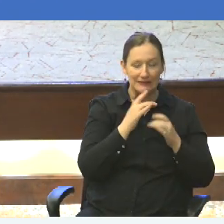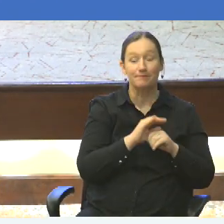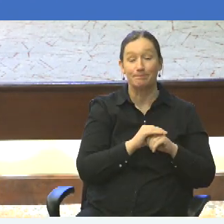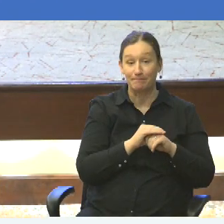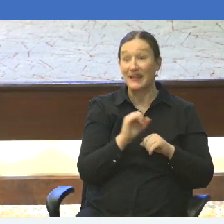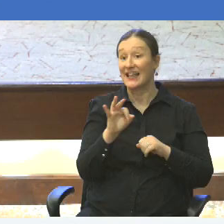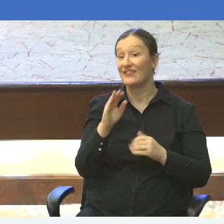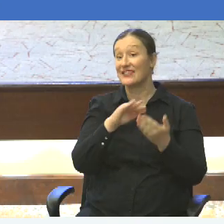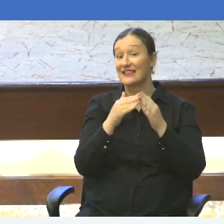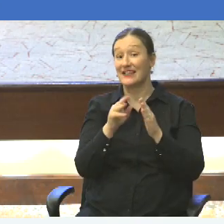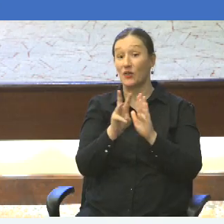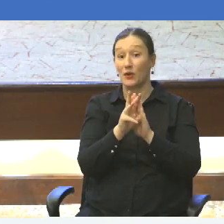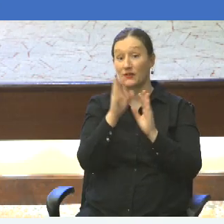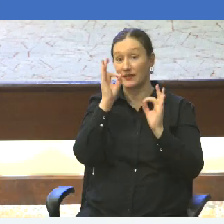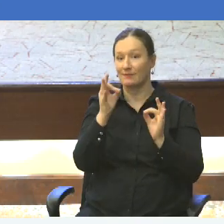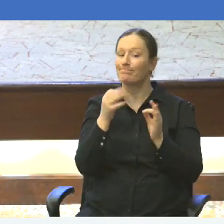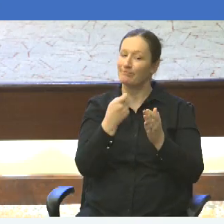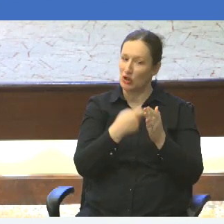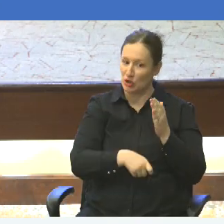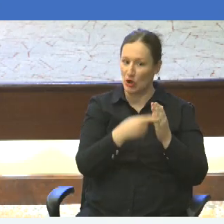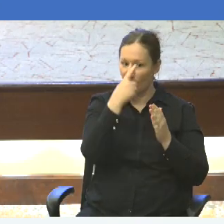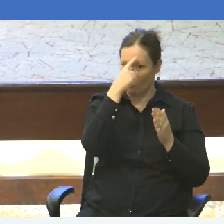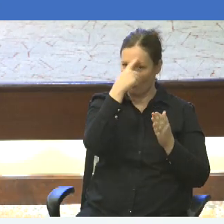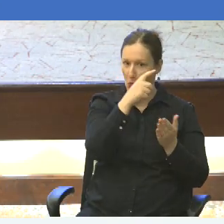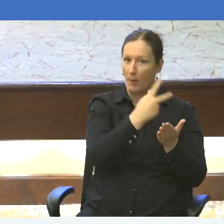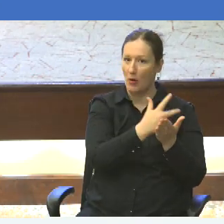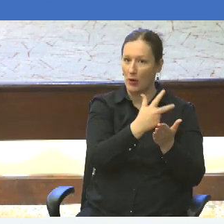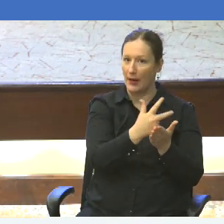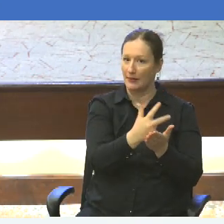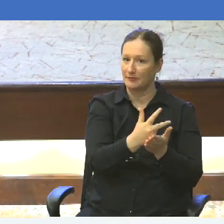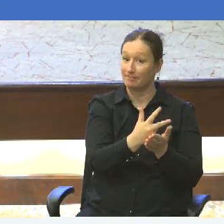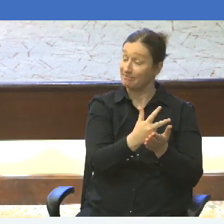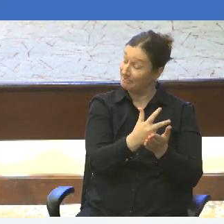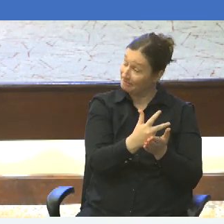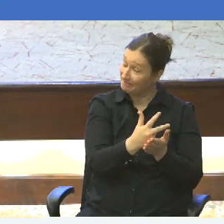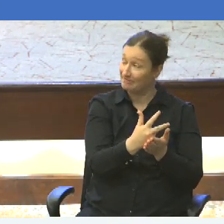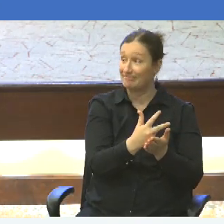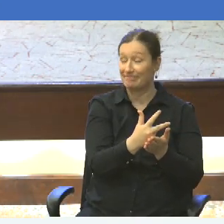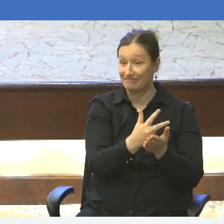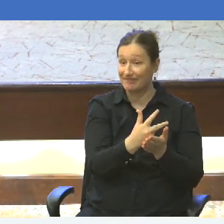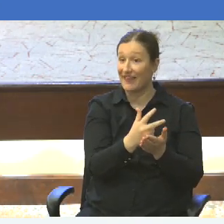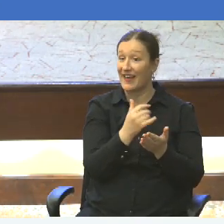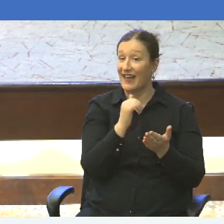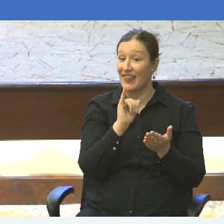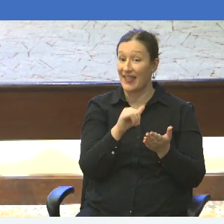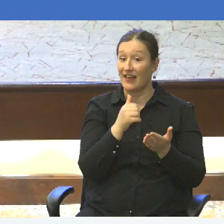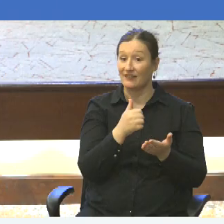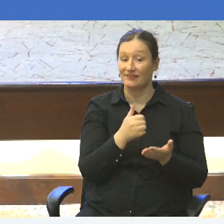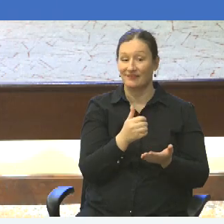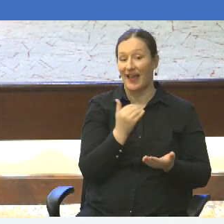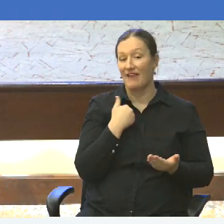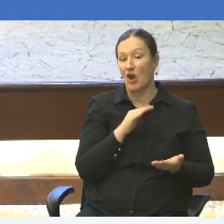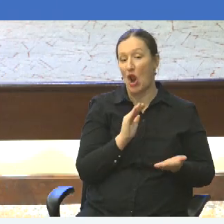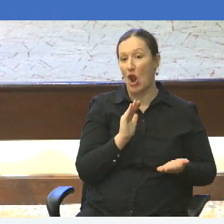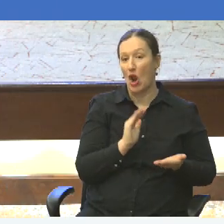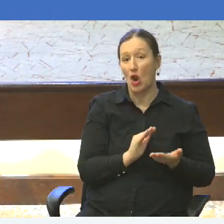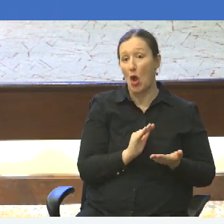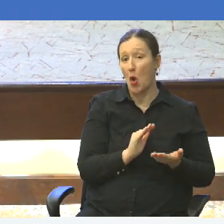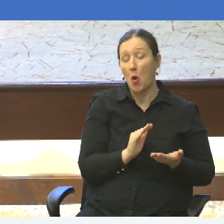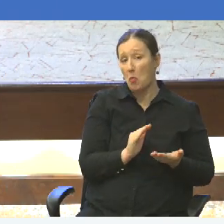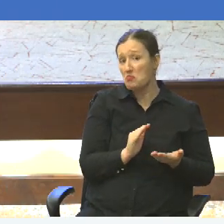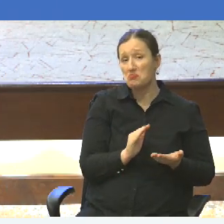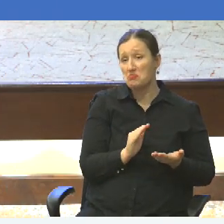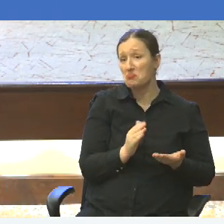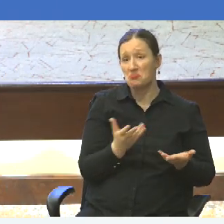to start charging for parking at the airport, it could potentially start with a low, reasonable daily rate, something that's not